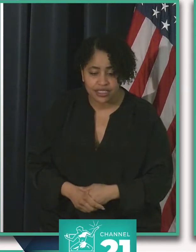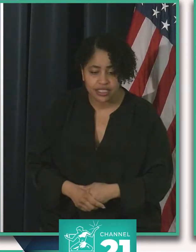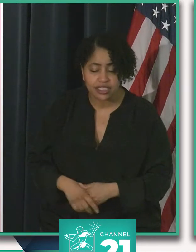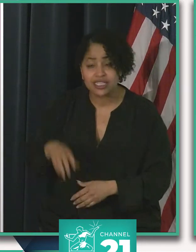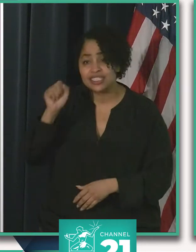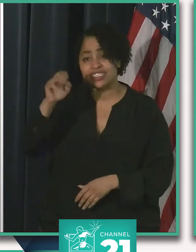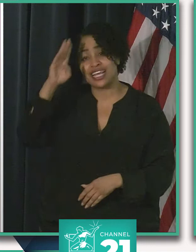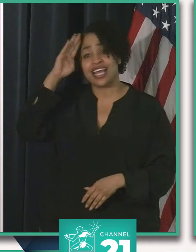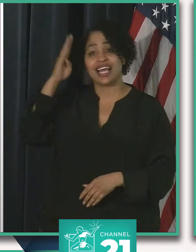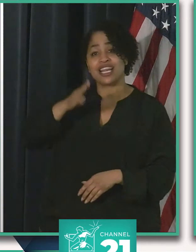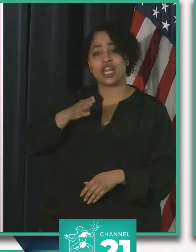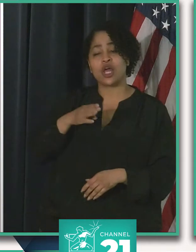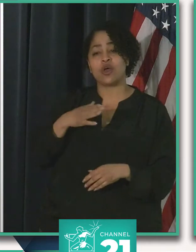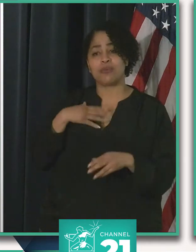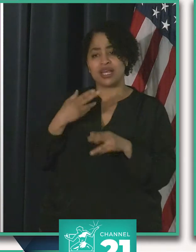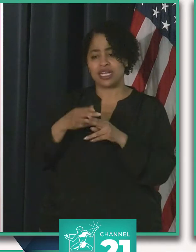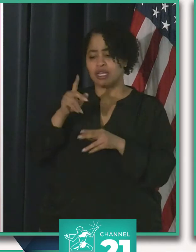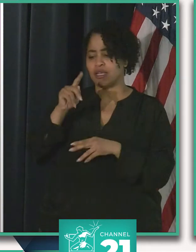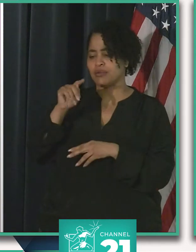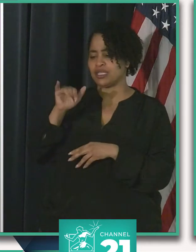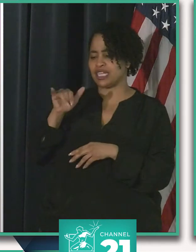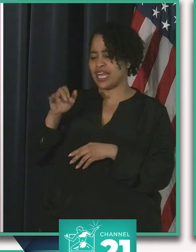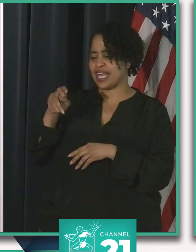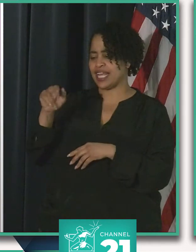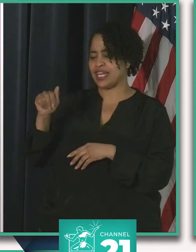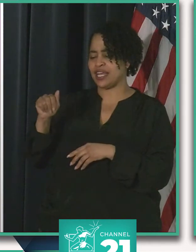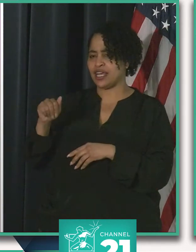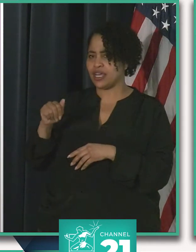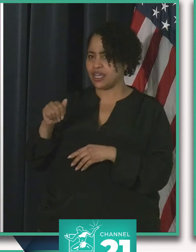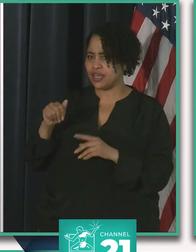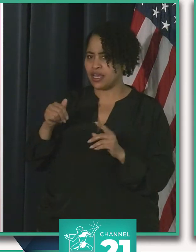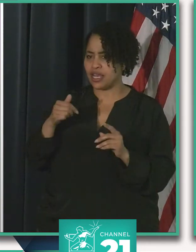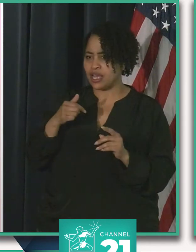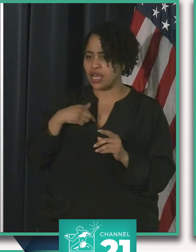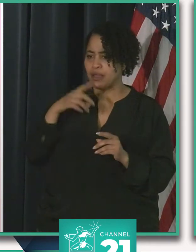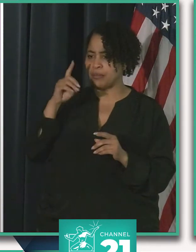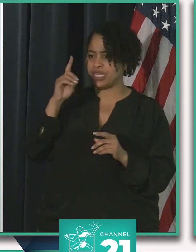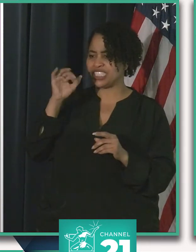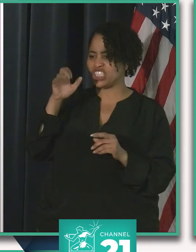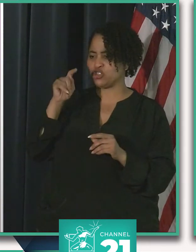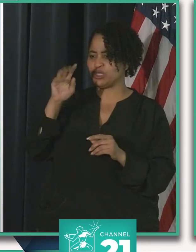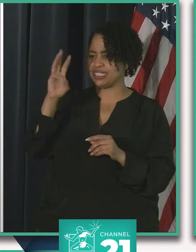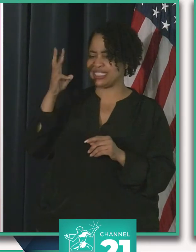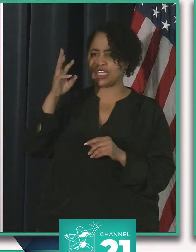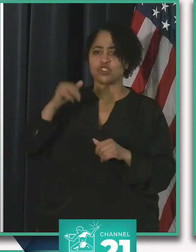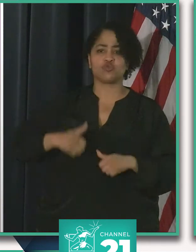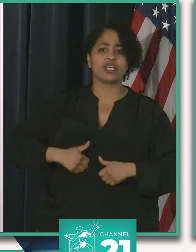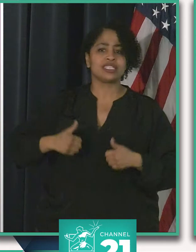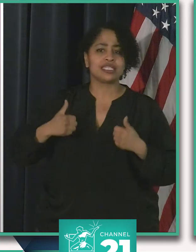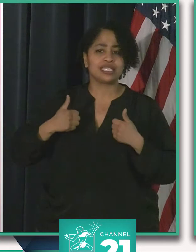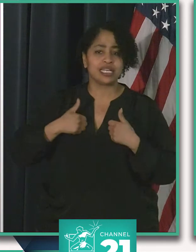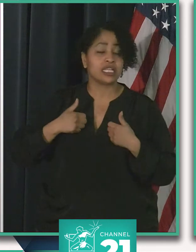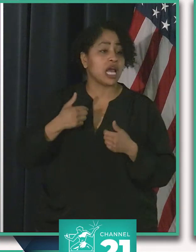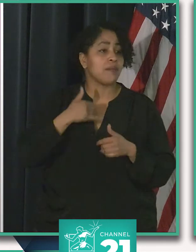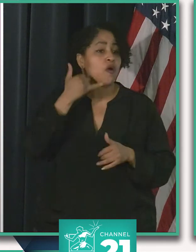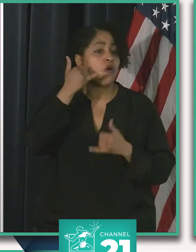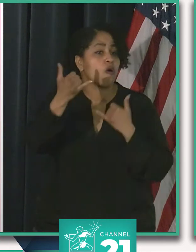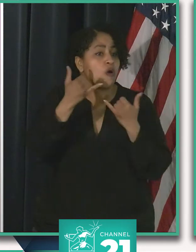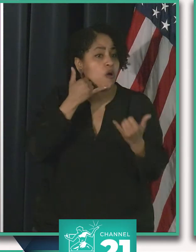Yes, hi. My name is Tyena Acevedo. I'm a District 6 resident. Good evening. And I'm